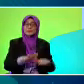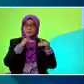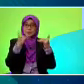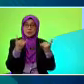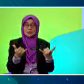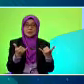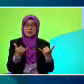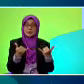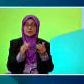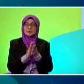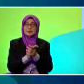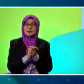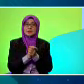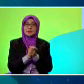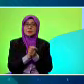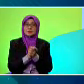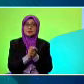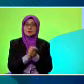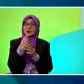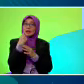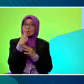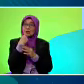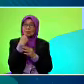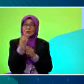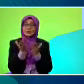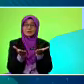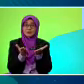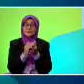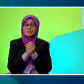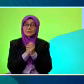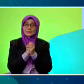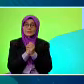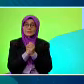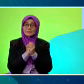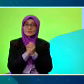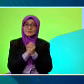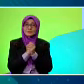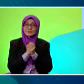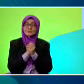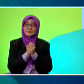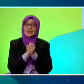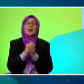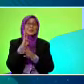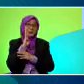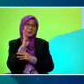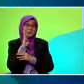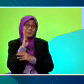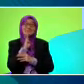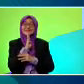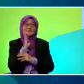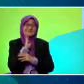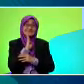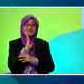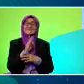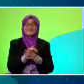can we hear from someone else to tell us about their investigation? Yep, who's Who wants next? to go next? Oh, okay, Bella.